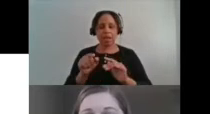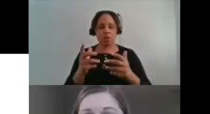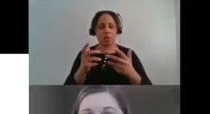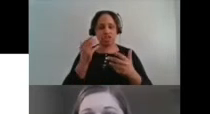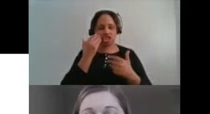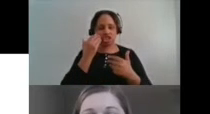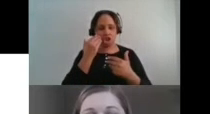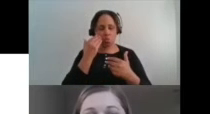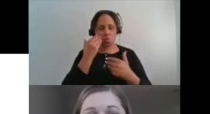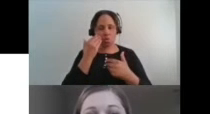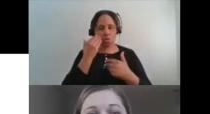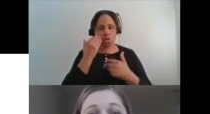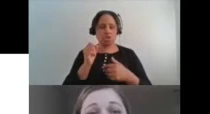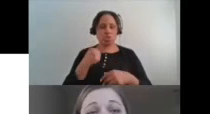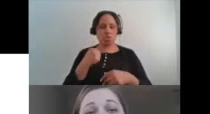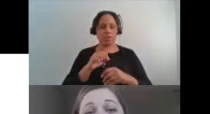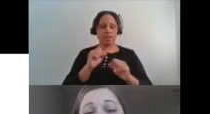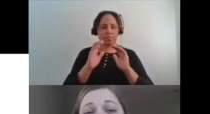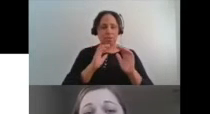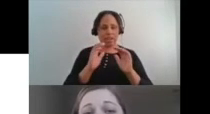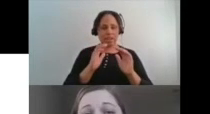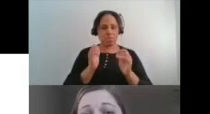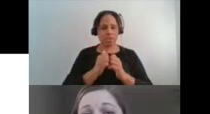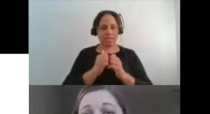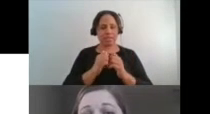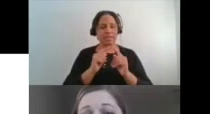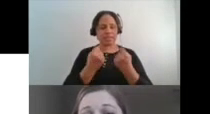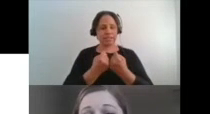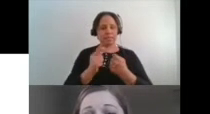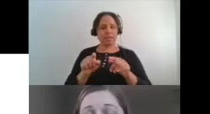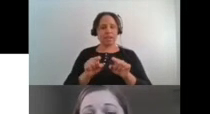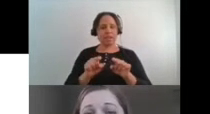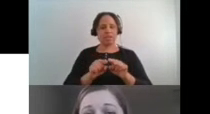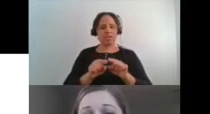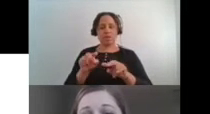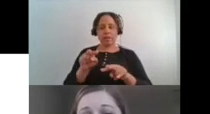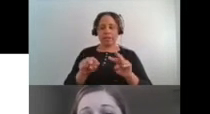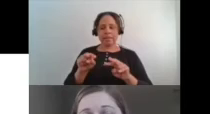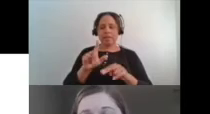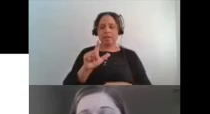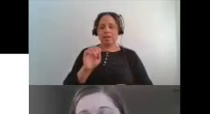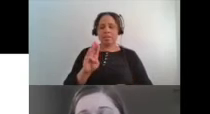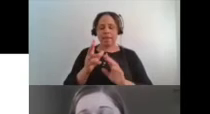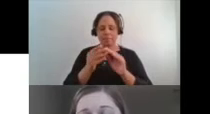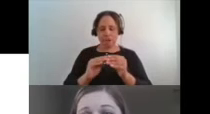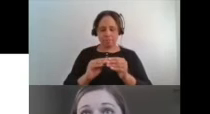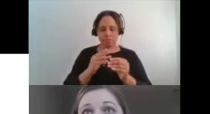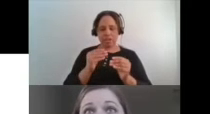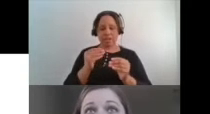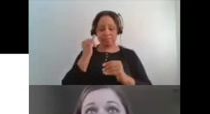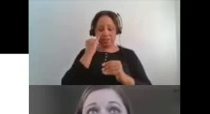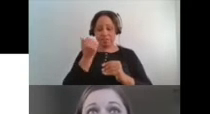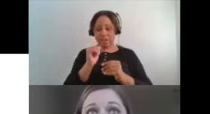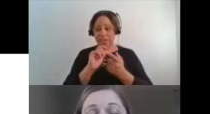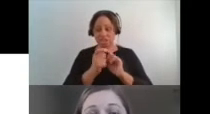those so we can communicate that with the team. They also monitor your lab values and relay those critical changes to our doctors.